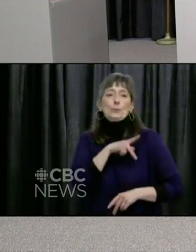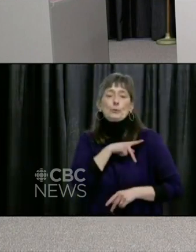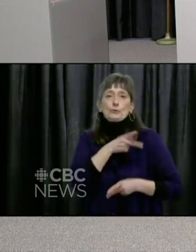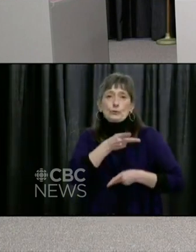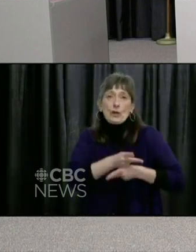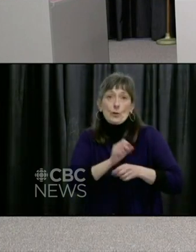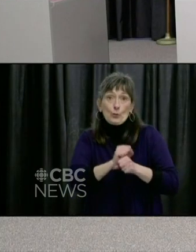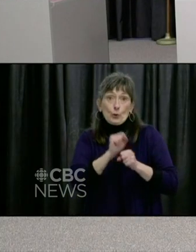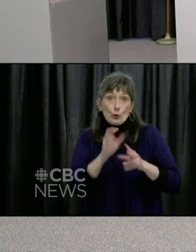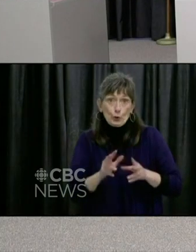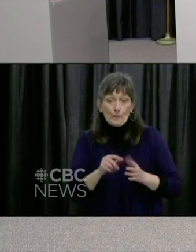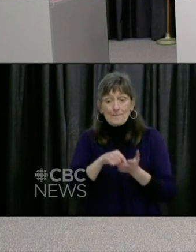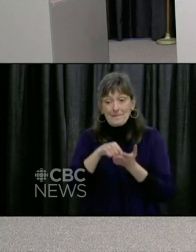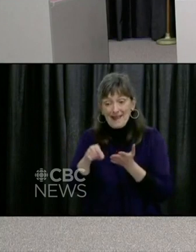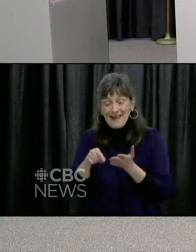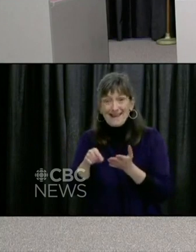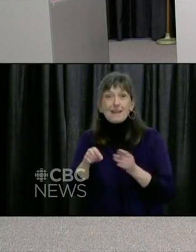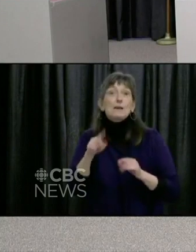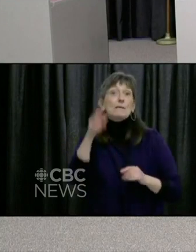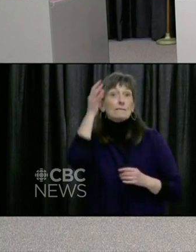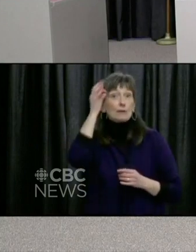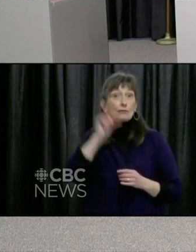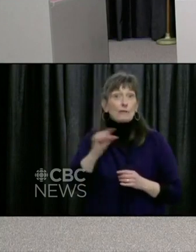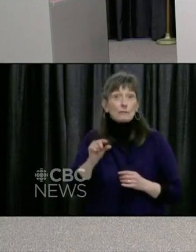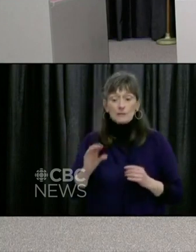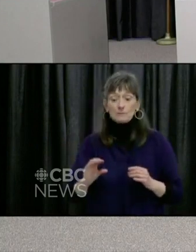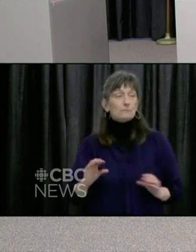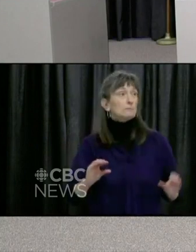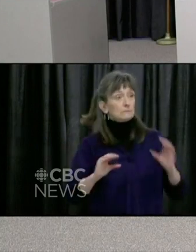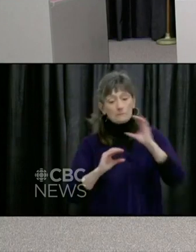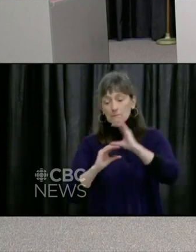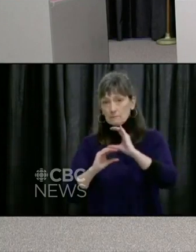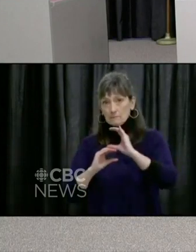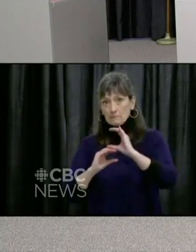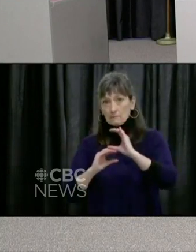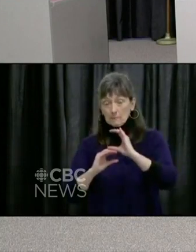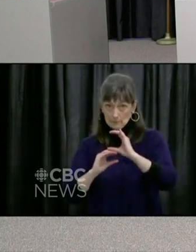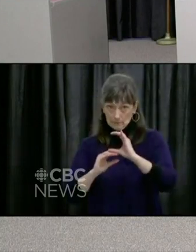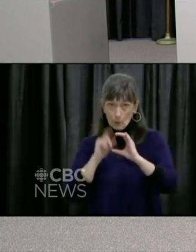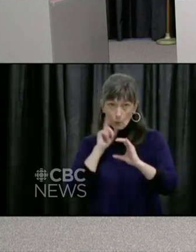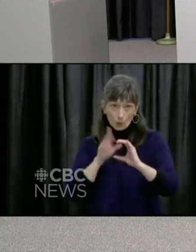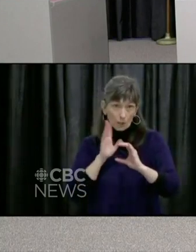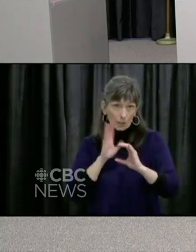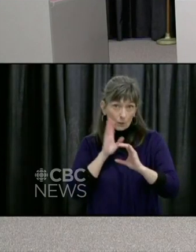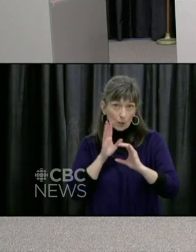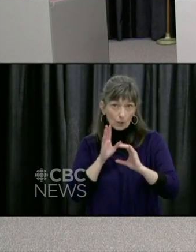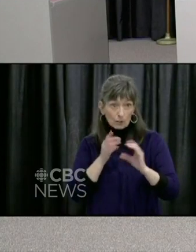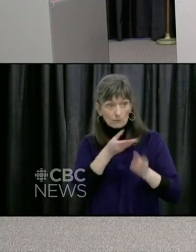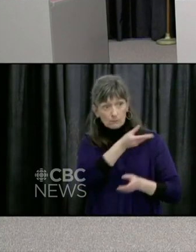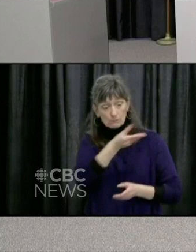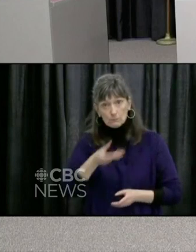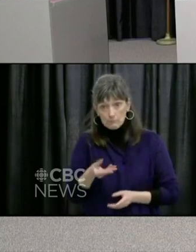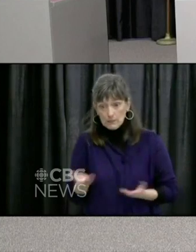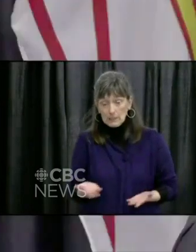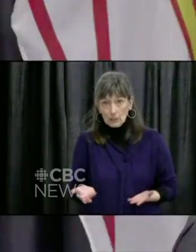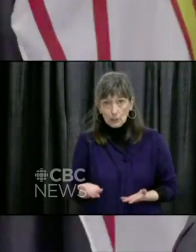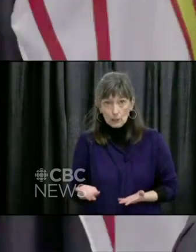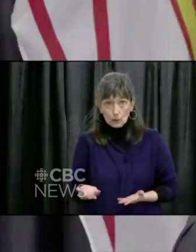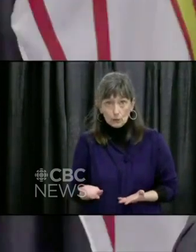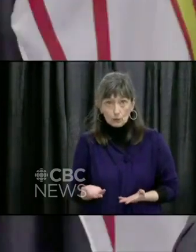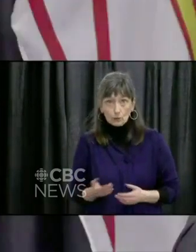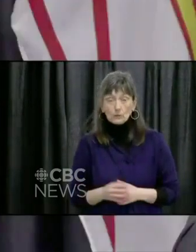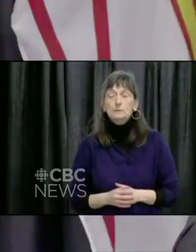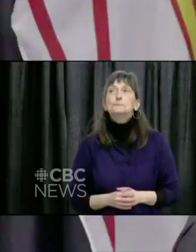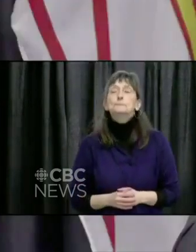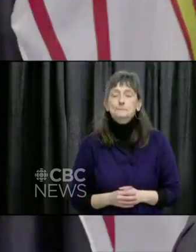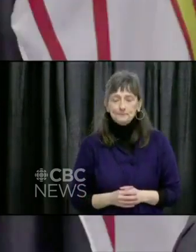workers. And I'm just wondering whether you expect any of that to come here. How do you see it rolling out? Yes,